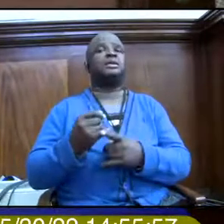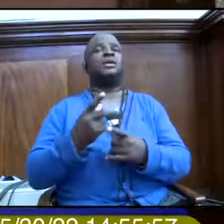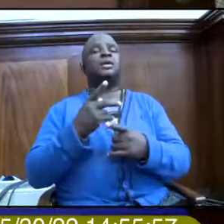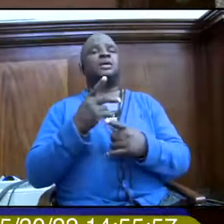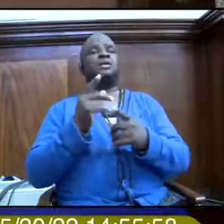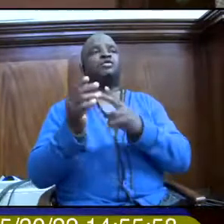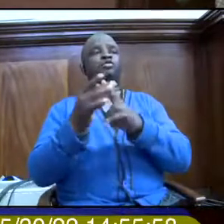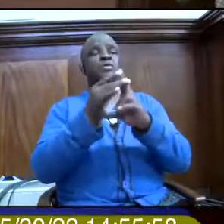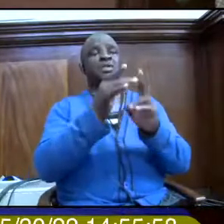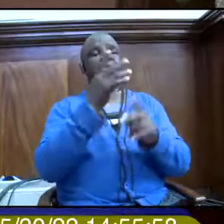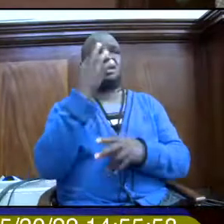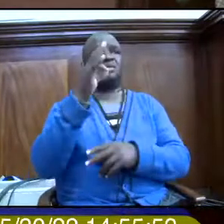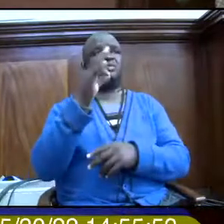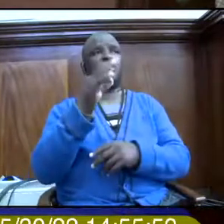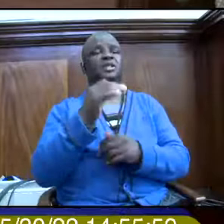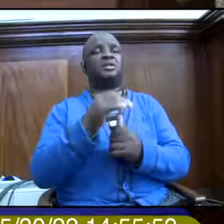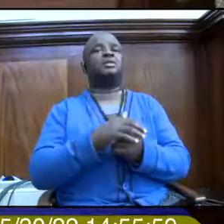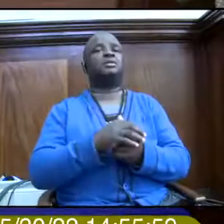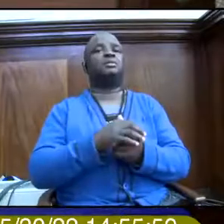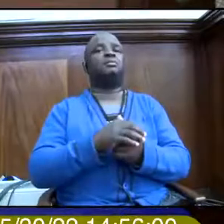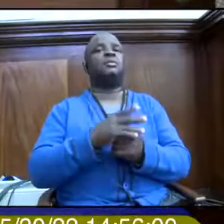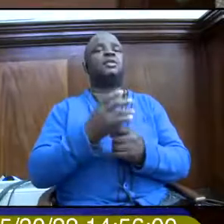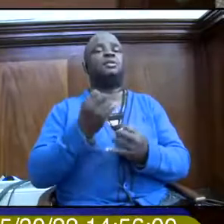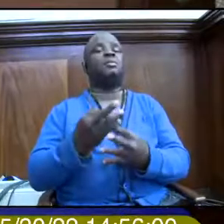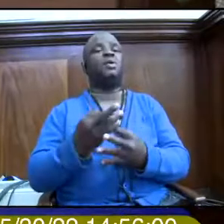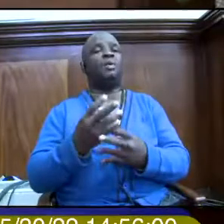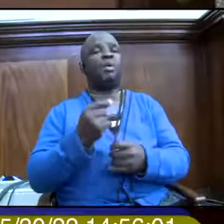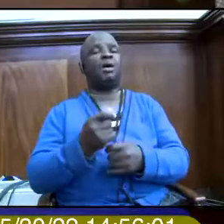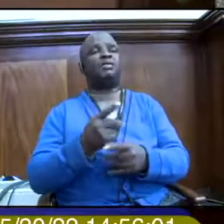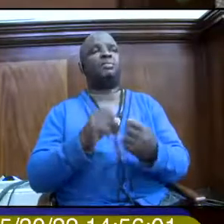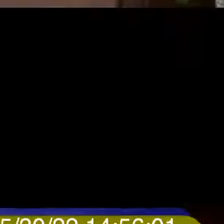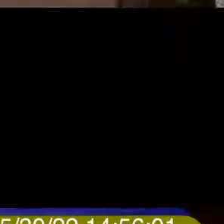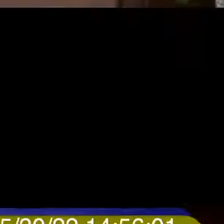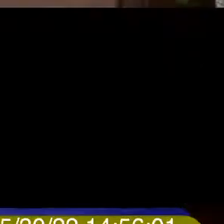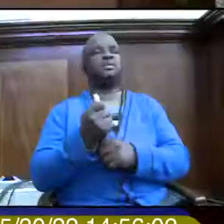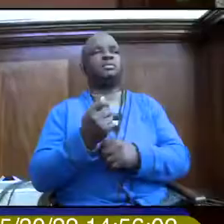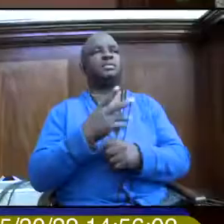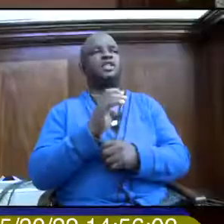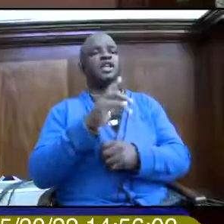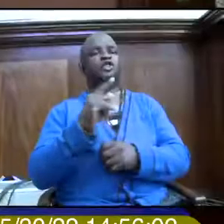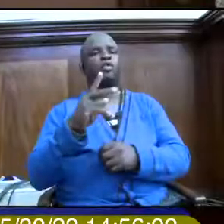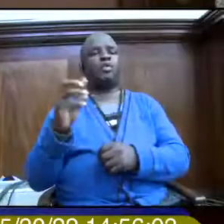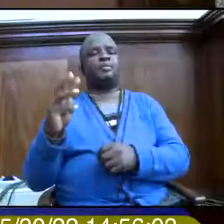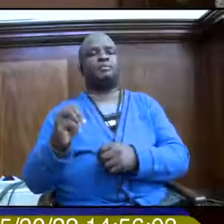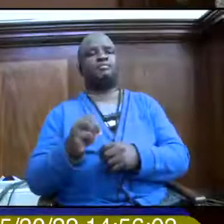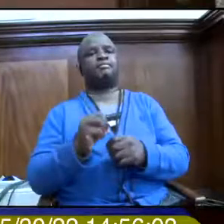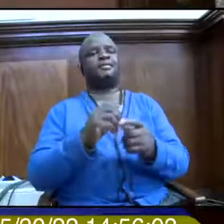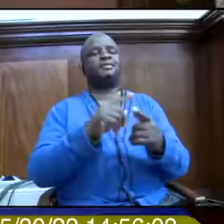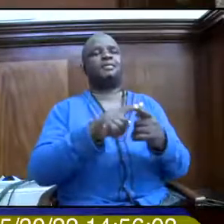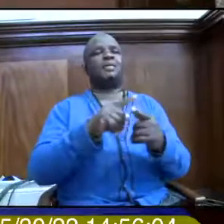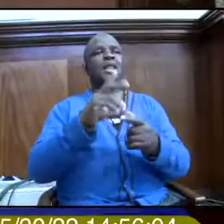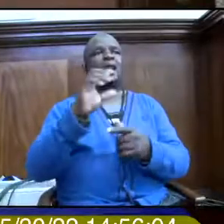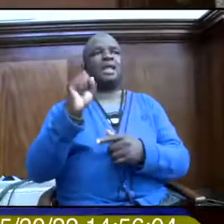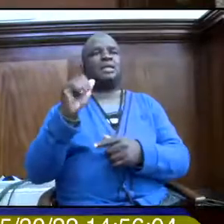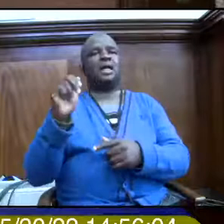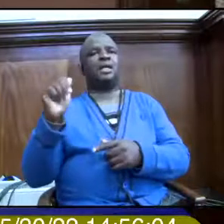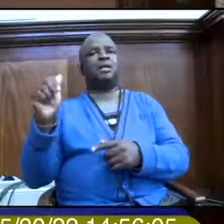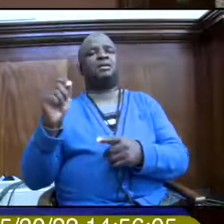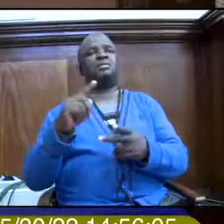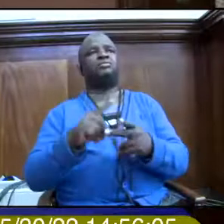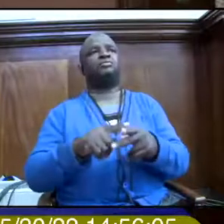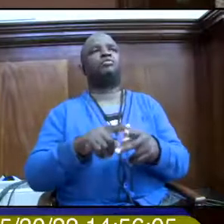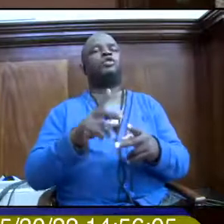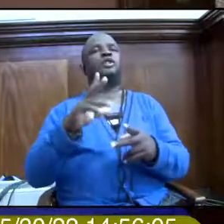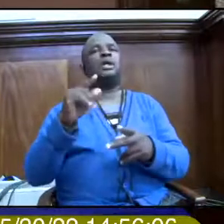spiral of financial collapse escom south african airways auto parks